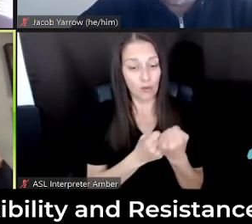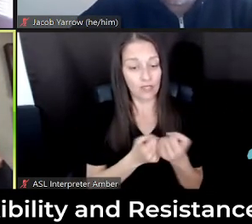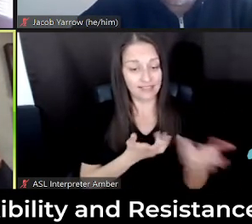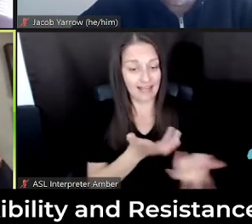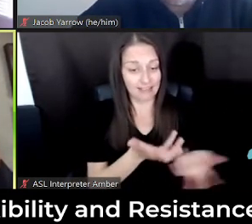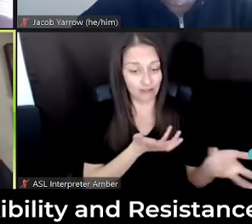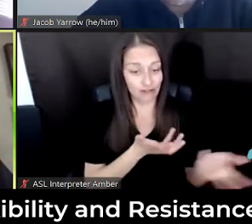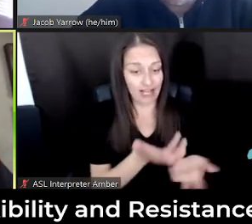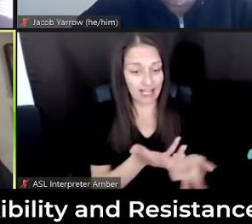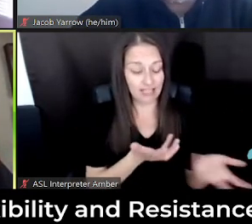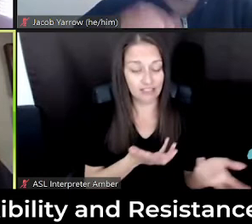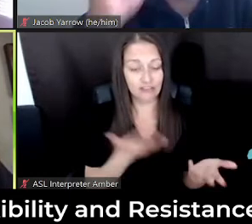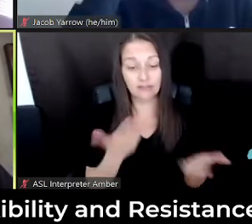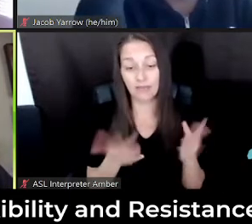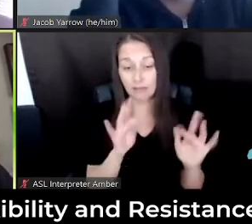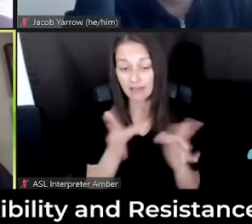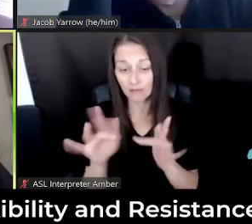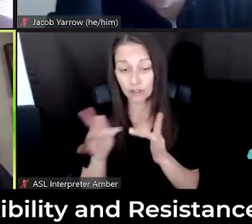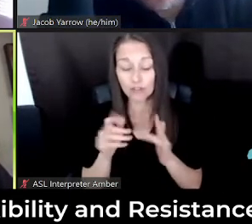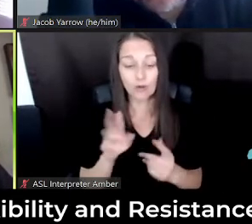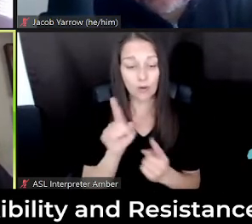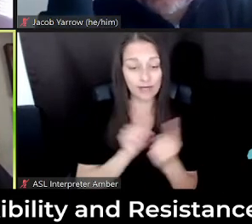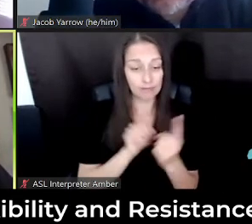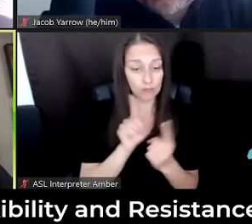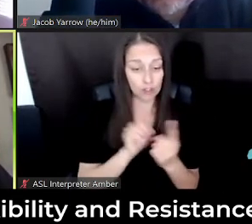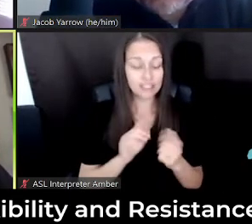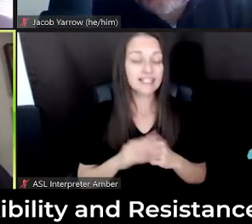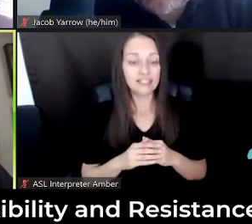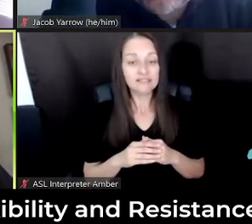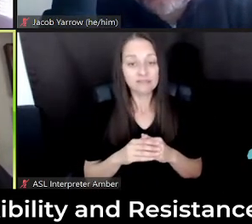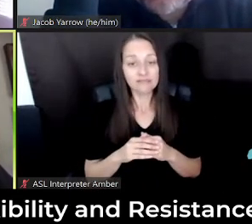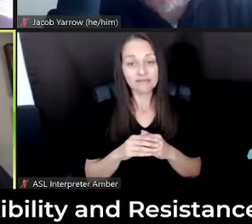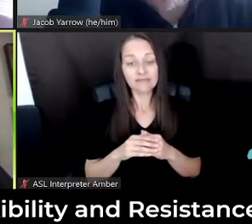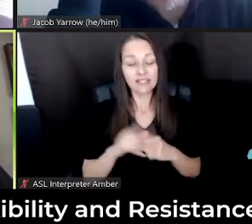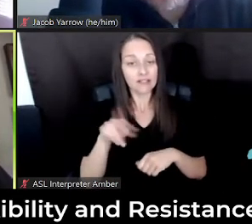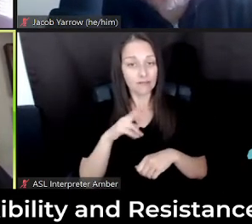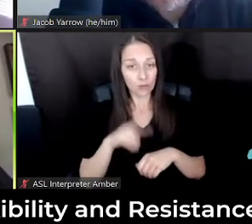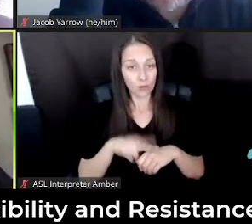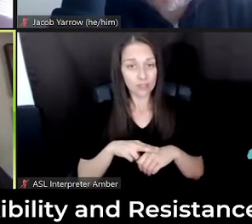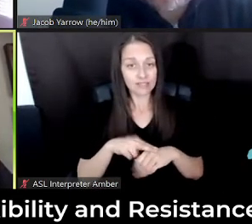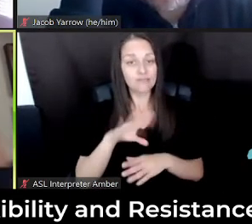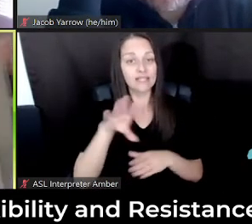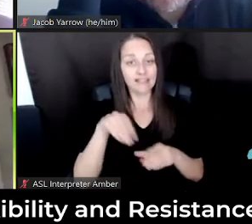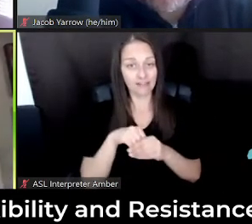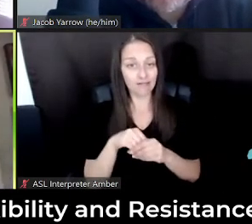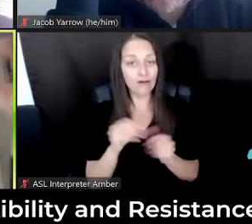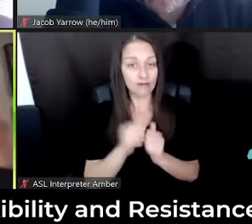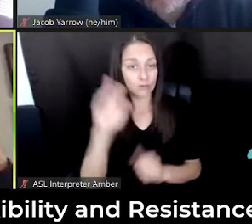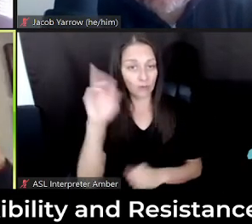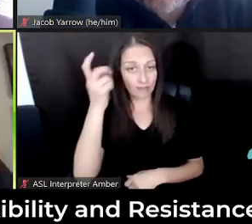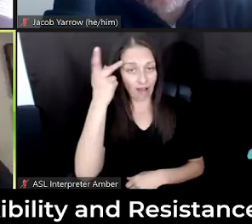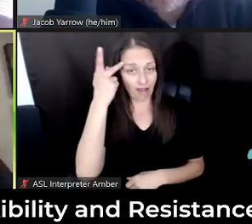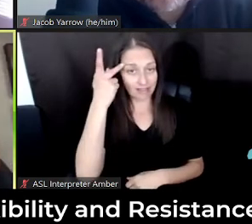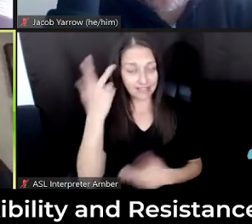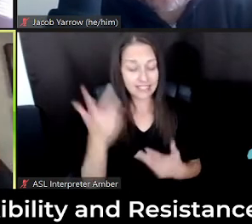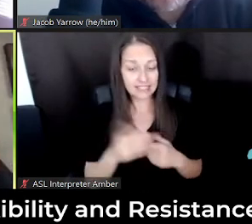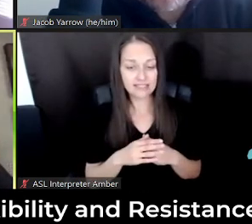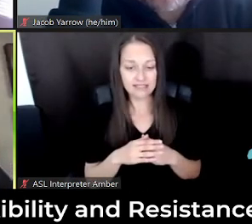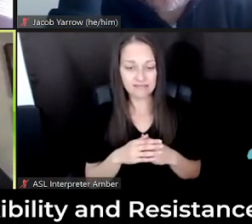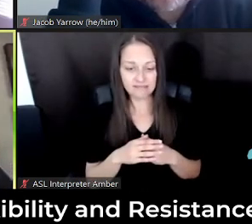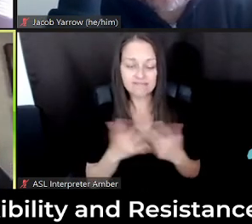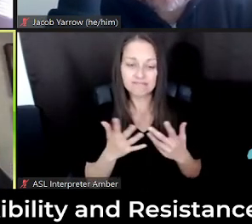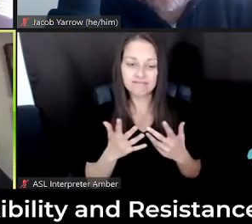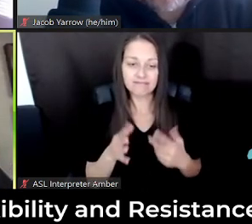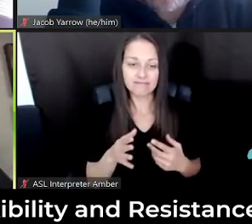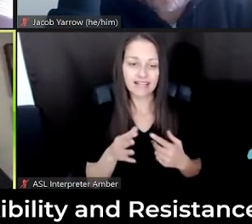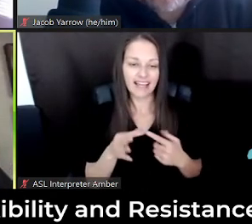virtual or whether it's in person. And of course, being active in our politics to make sure that, at least in the US, that we have